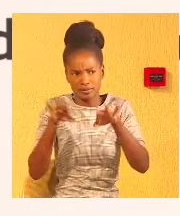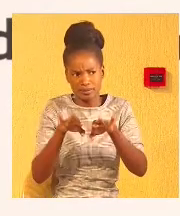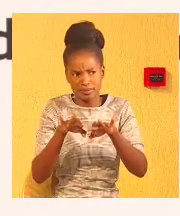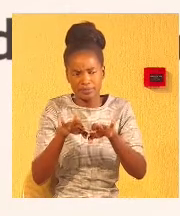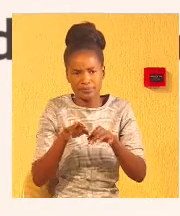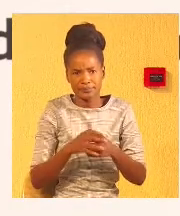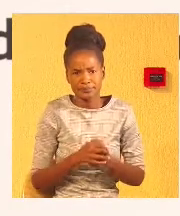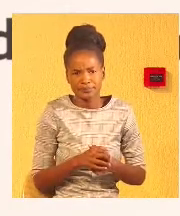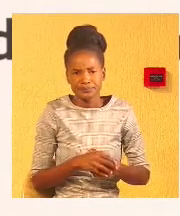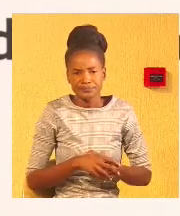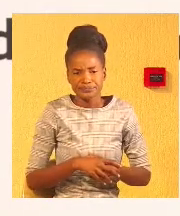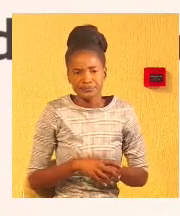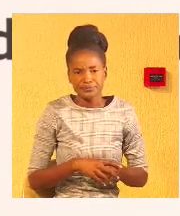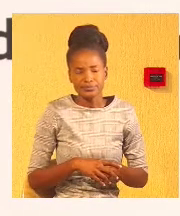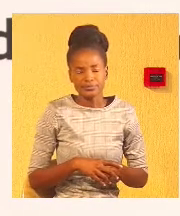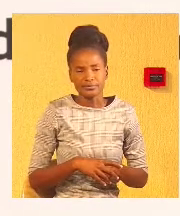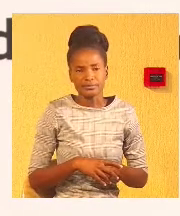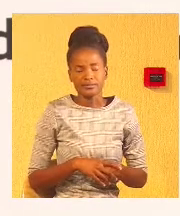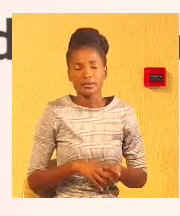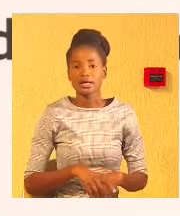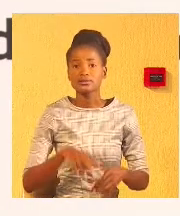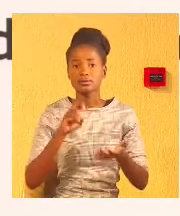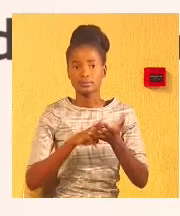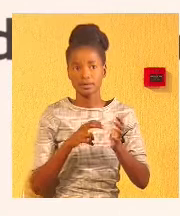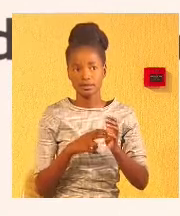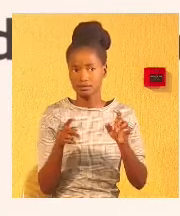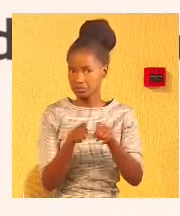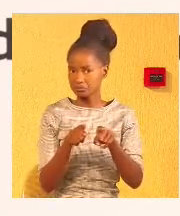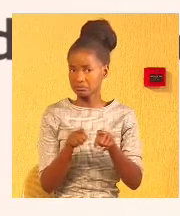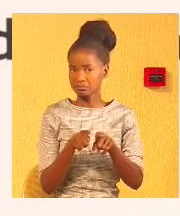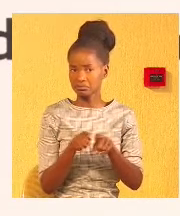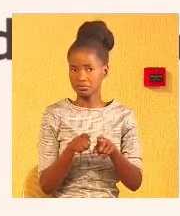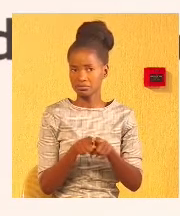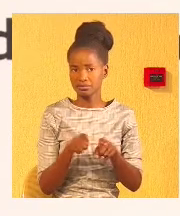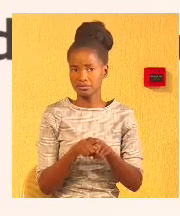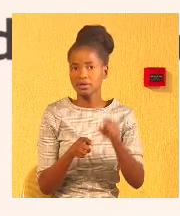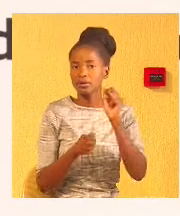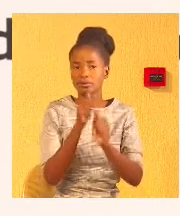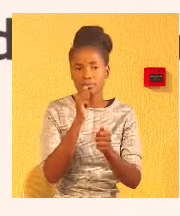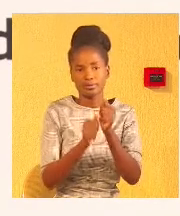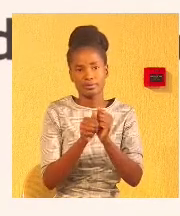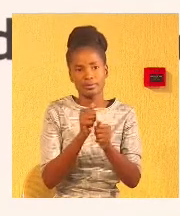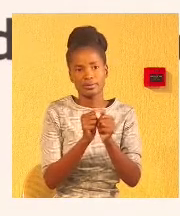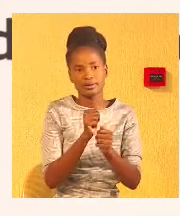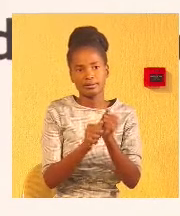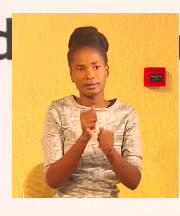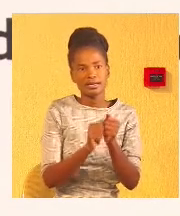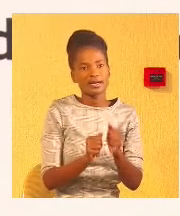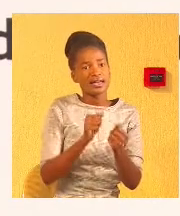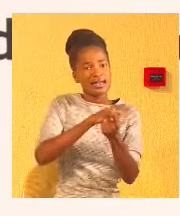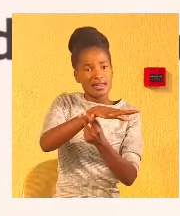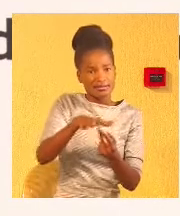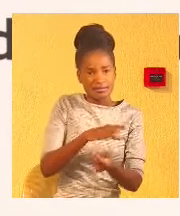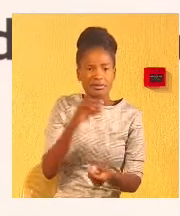capacity to produce more, which then goes on to affect household food security.